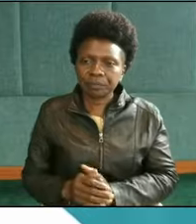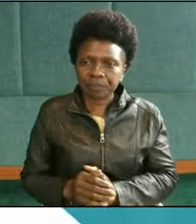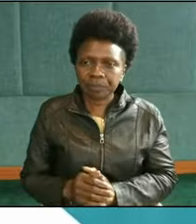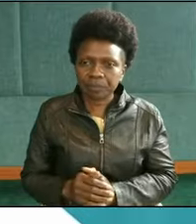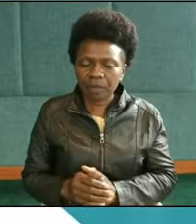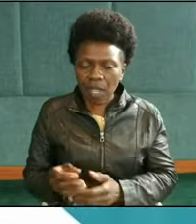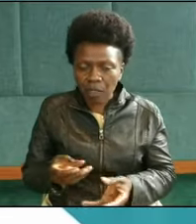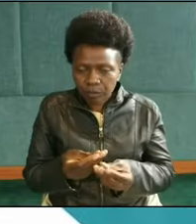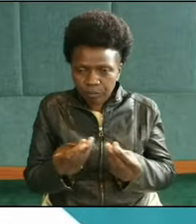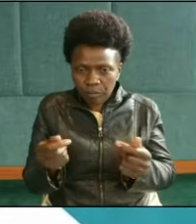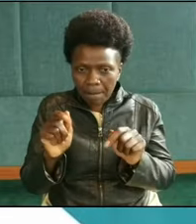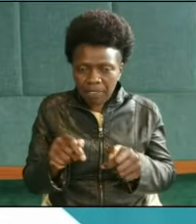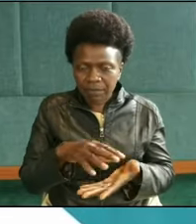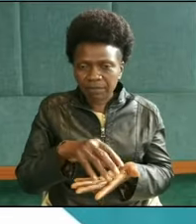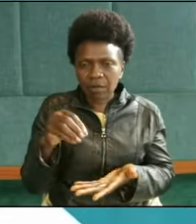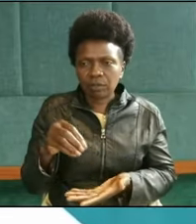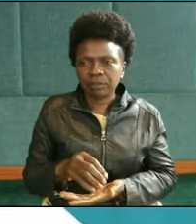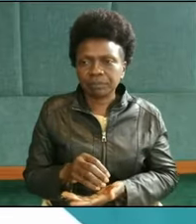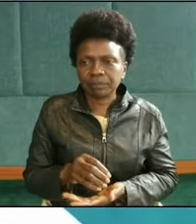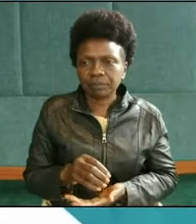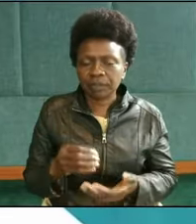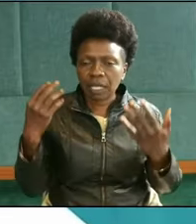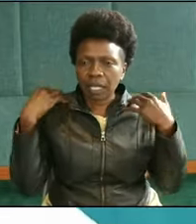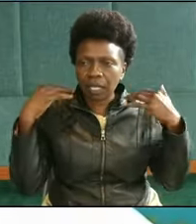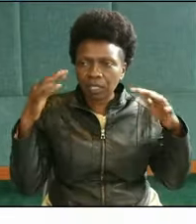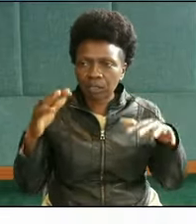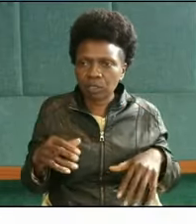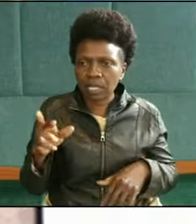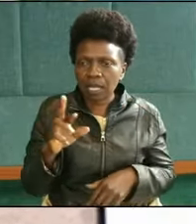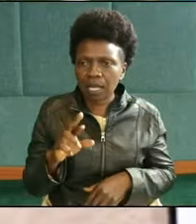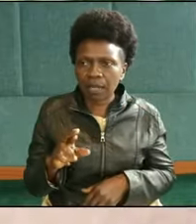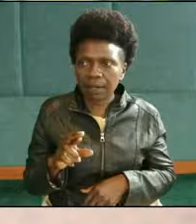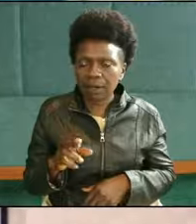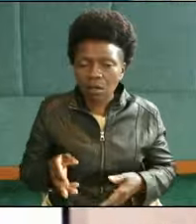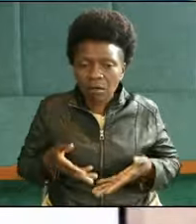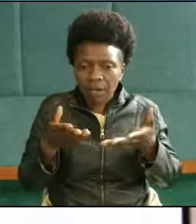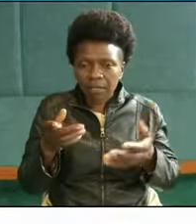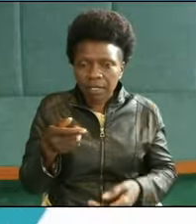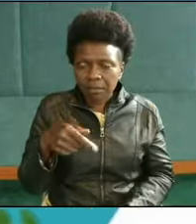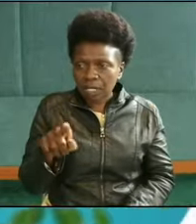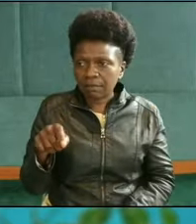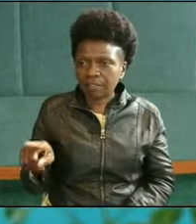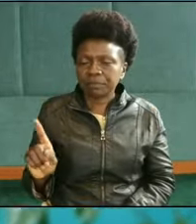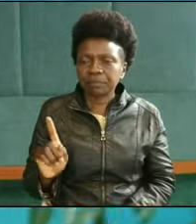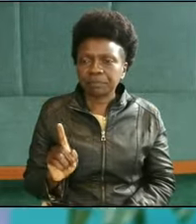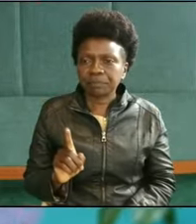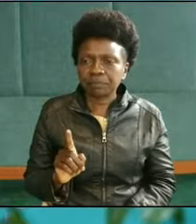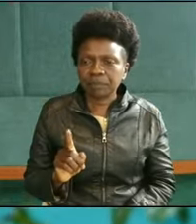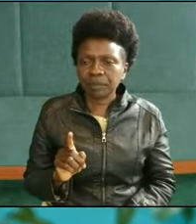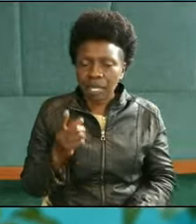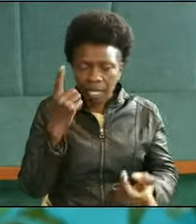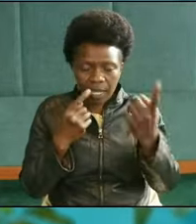A solution must be found out. Angels are offering themselves, lying prostrate before the